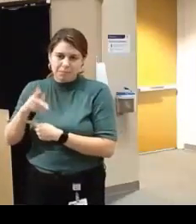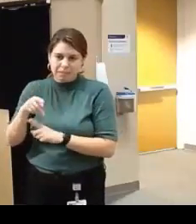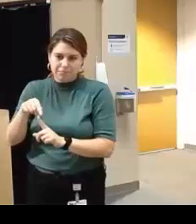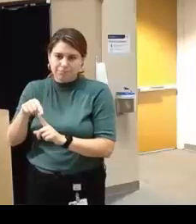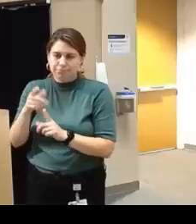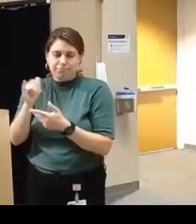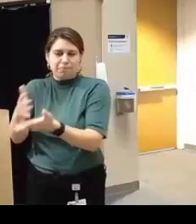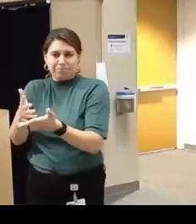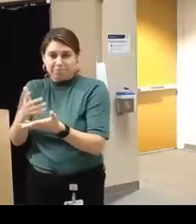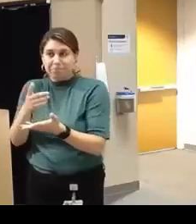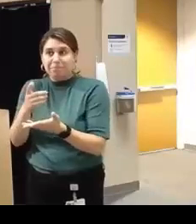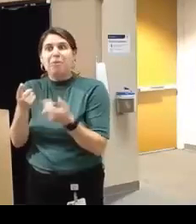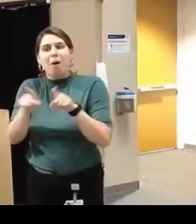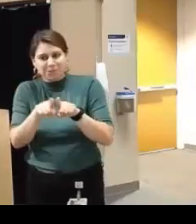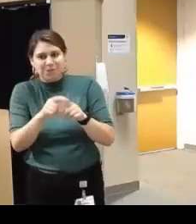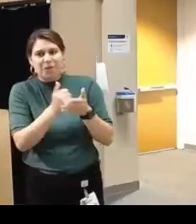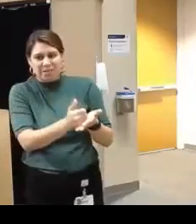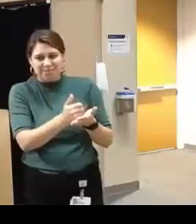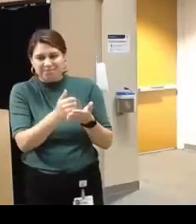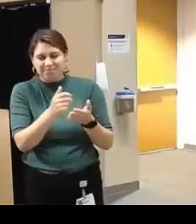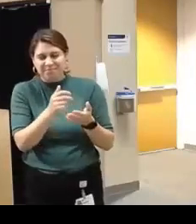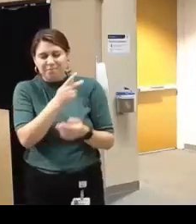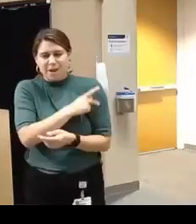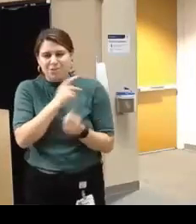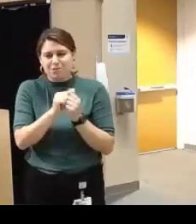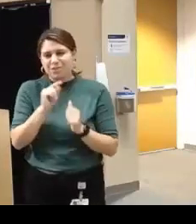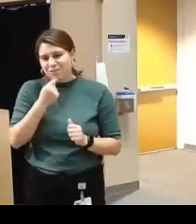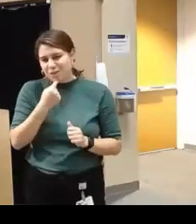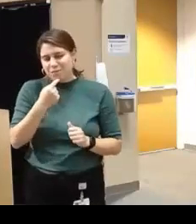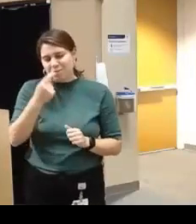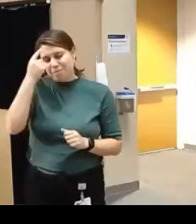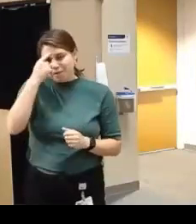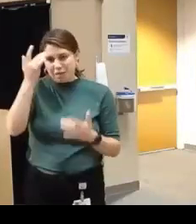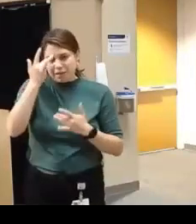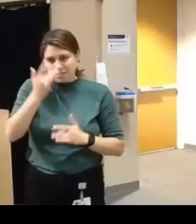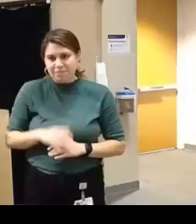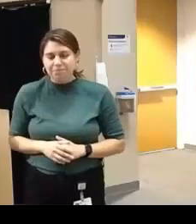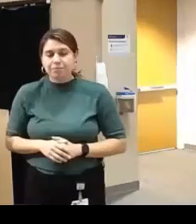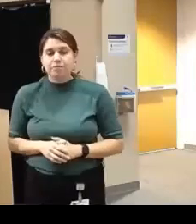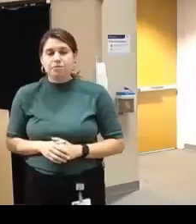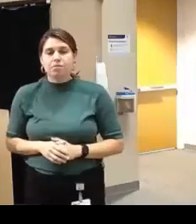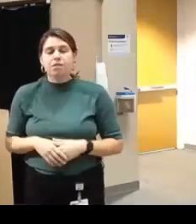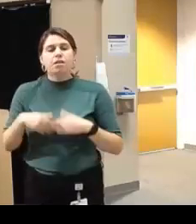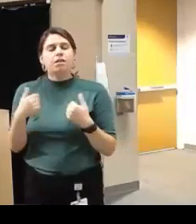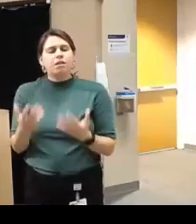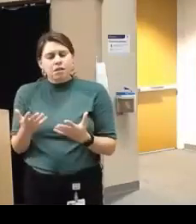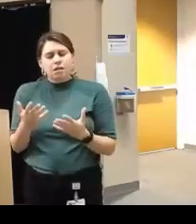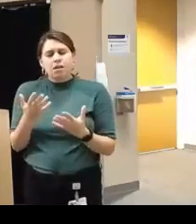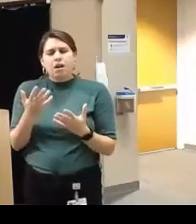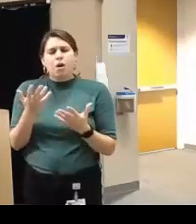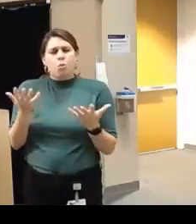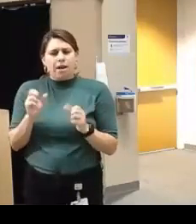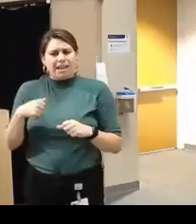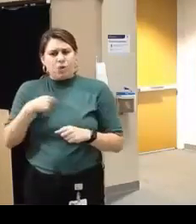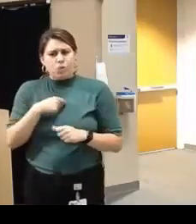us, help patients with severe mental illness as well. But we really want to be thinking about what is it that we could tailor and